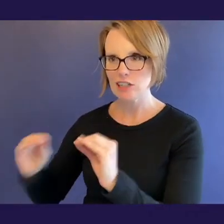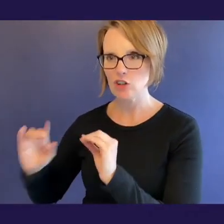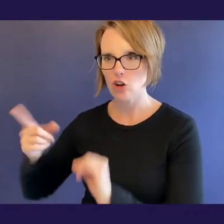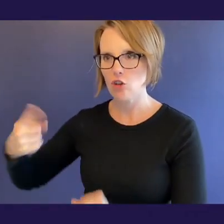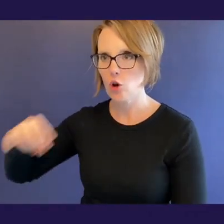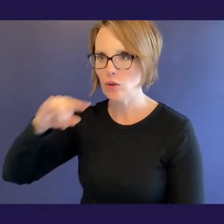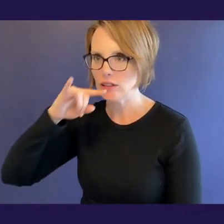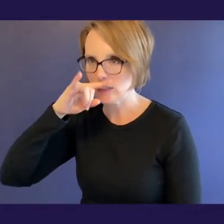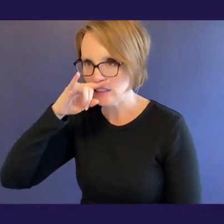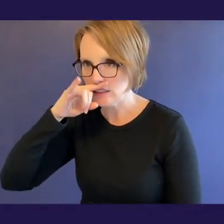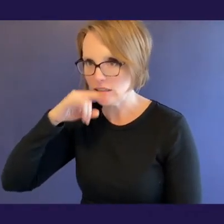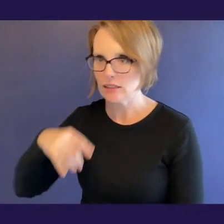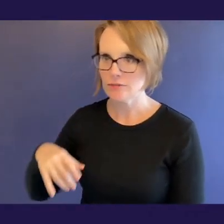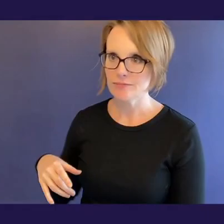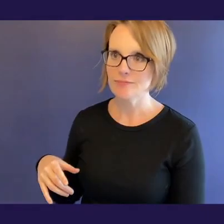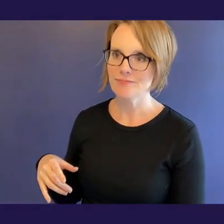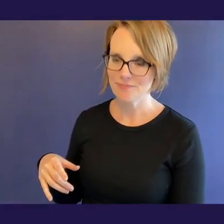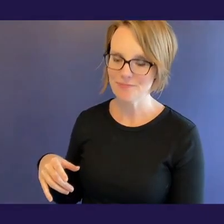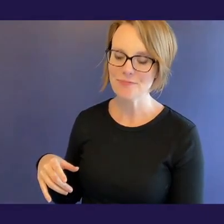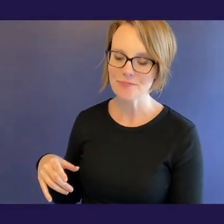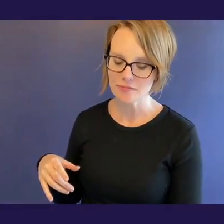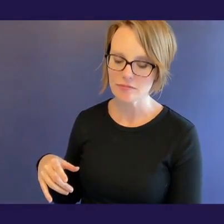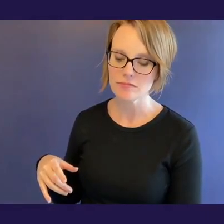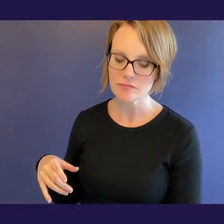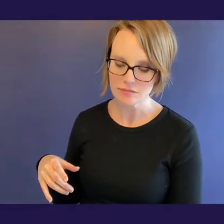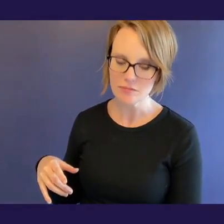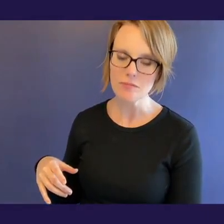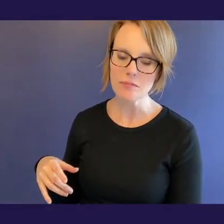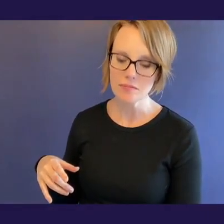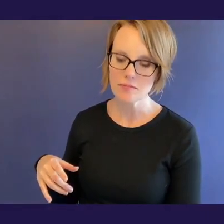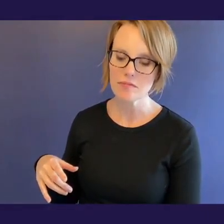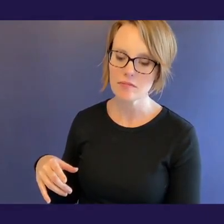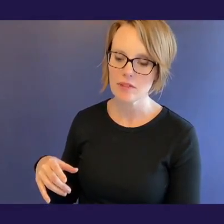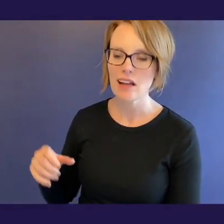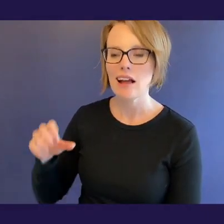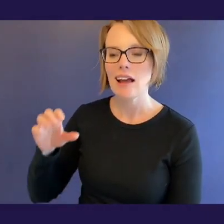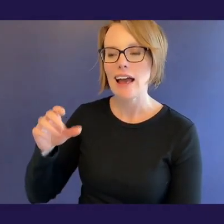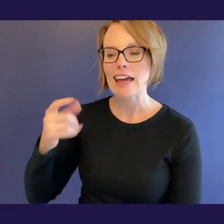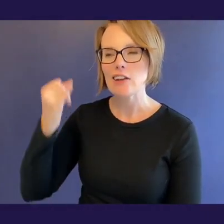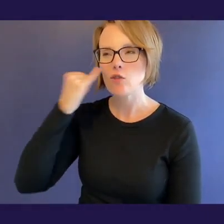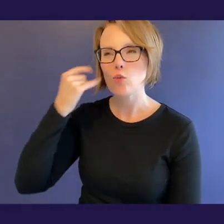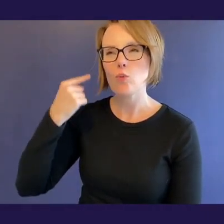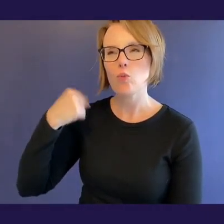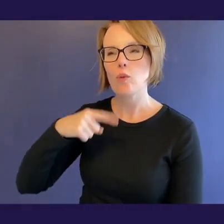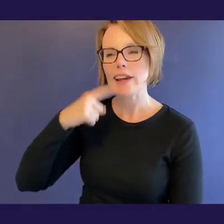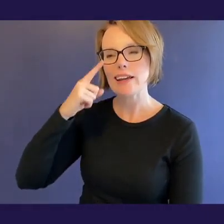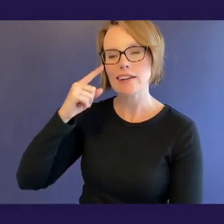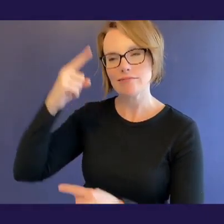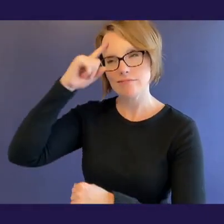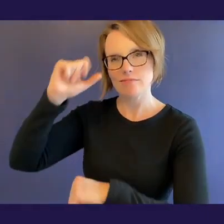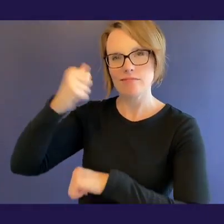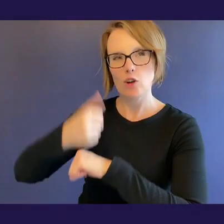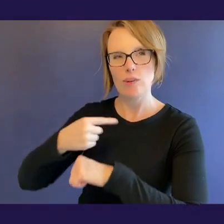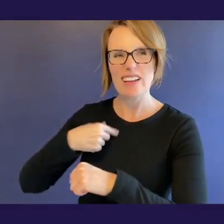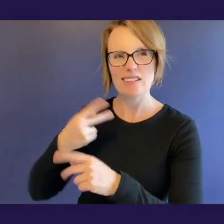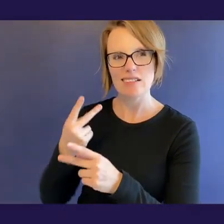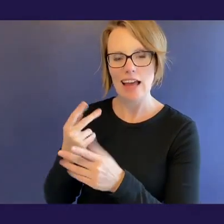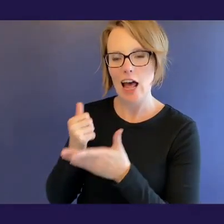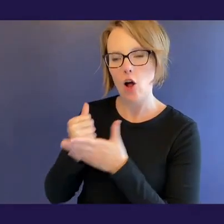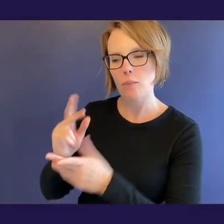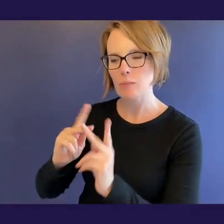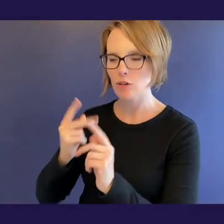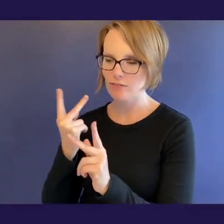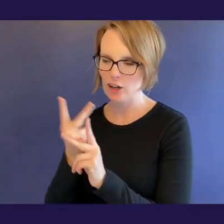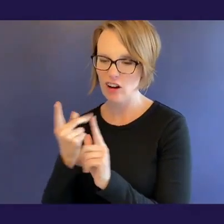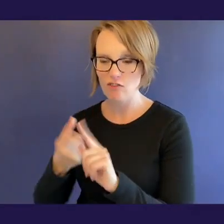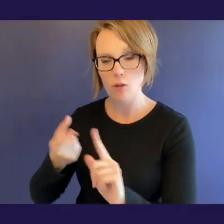in high schools or earlier, thinking through how we engage with the online information environment. I don't think that that's